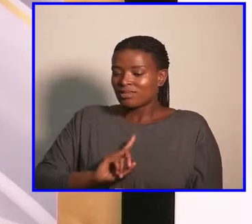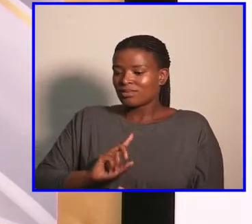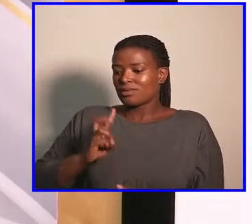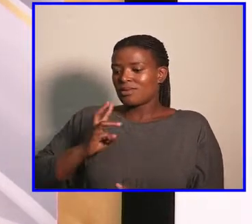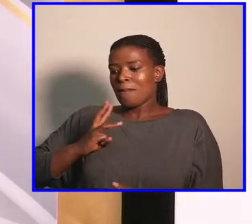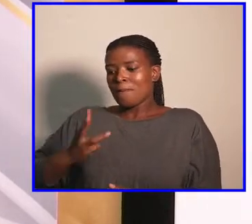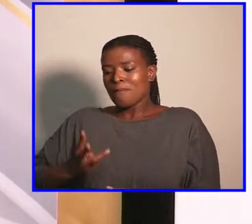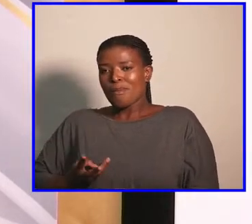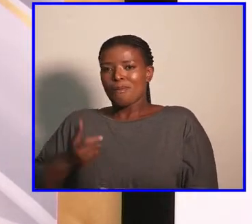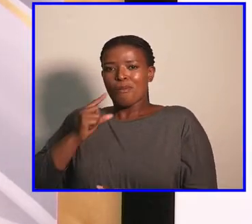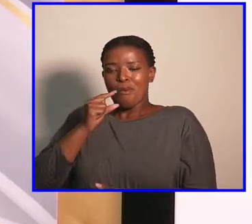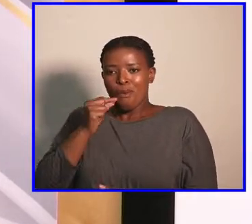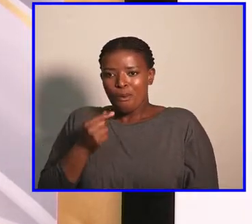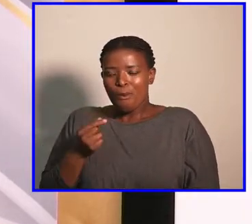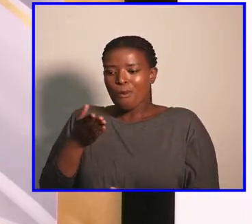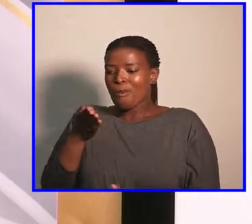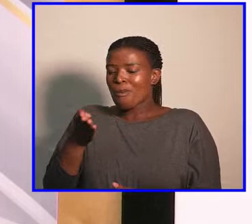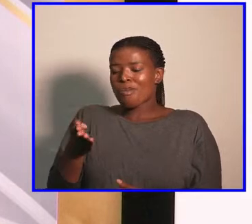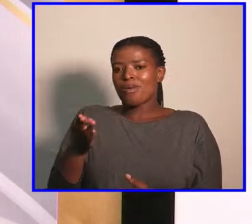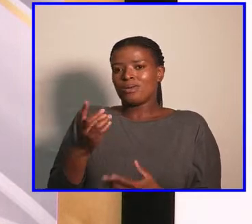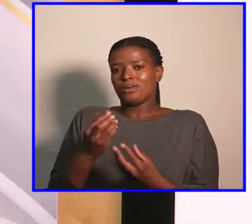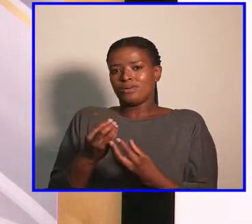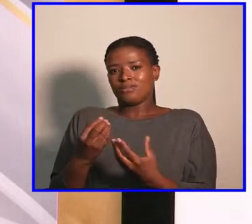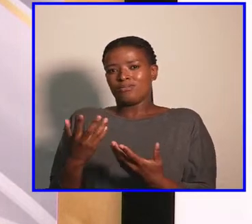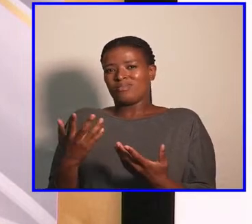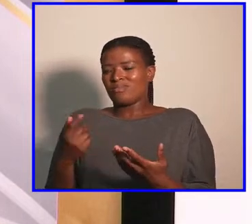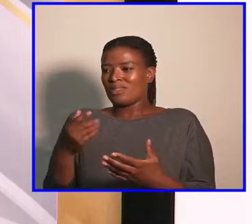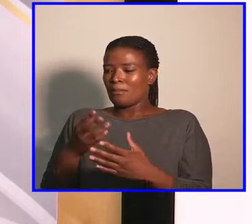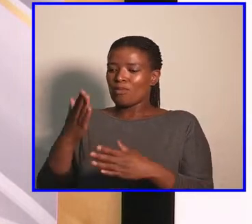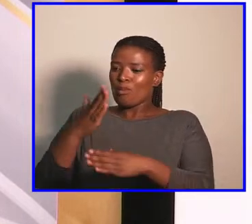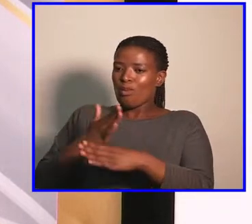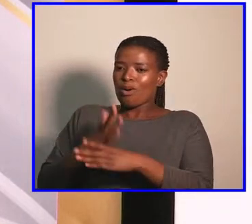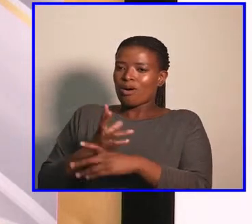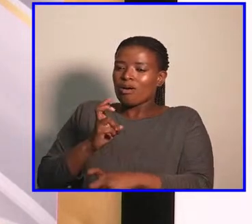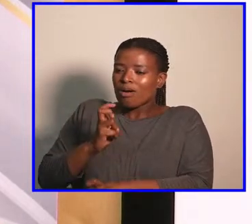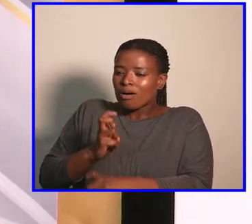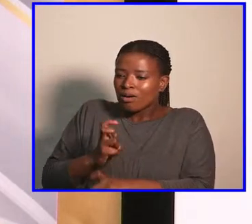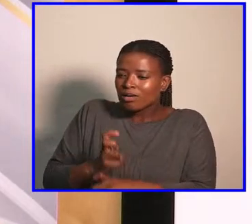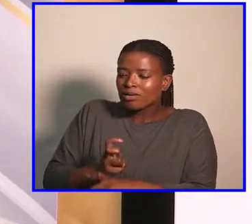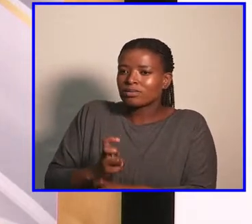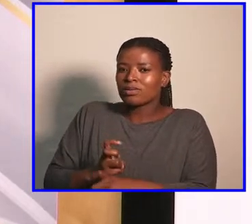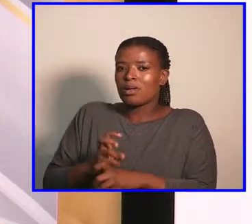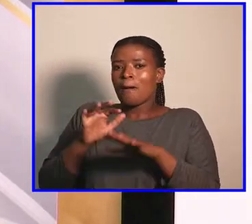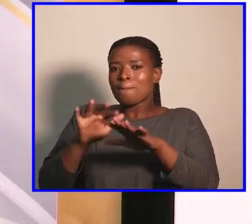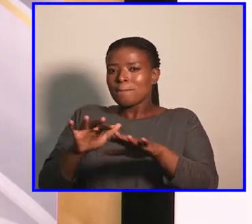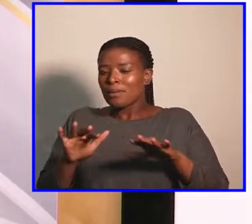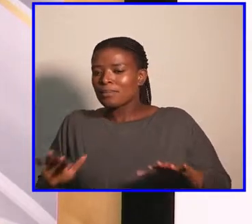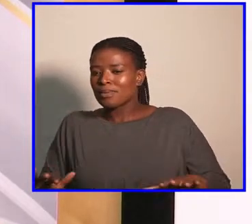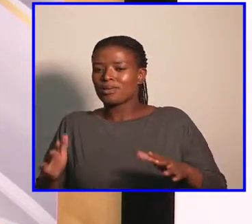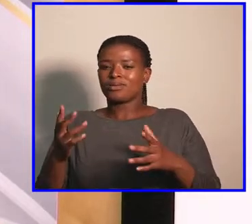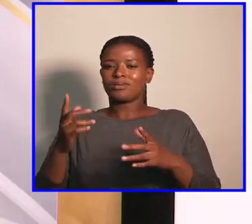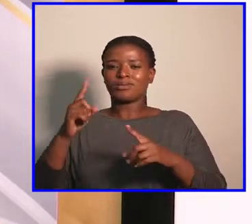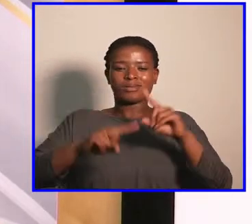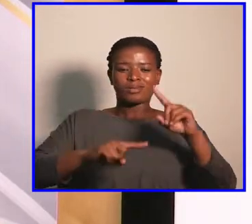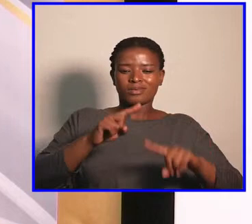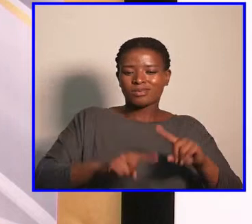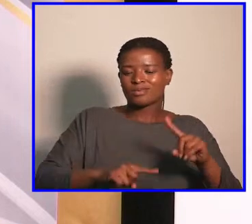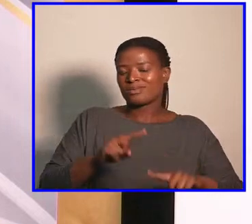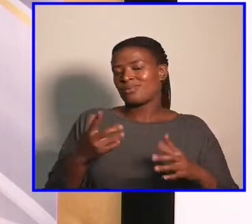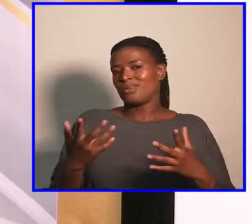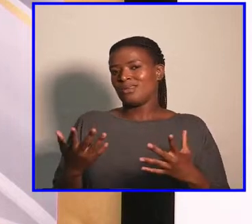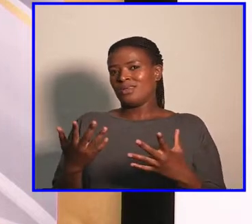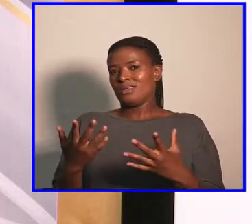women who have committed themselves to public service in the most visible